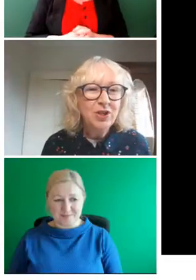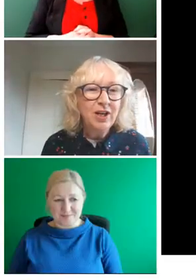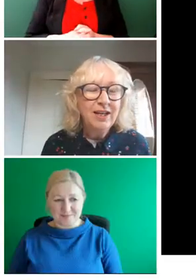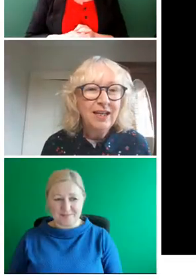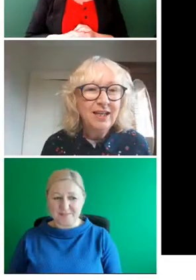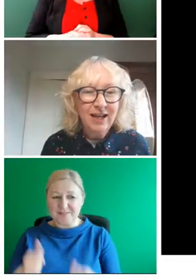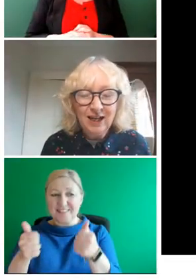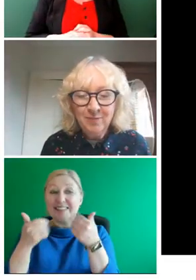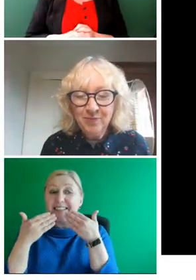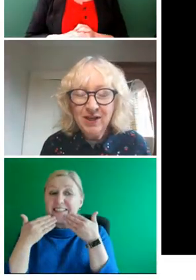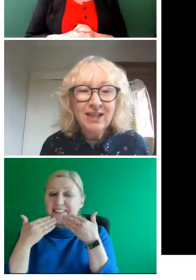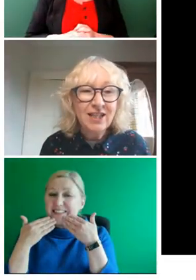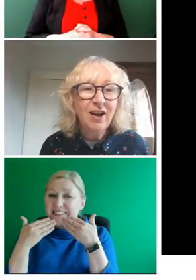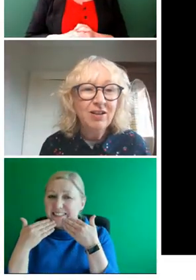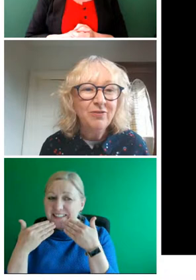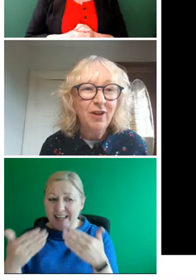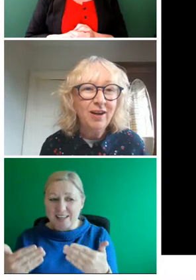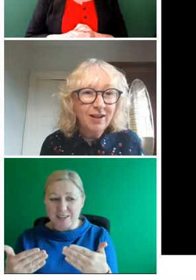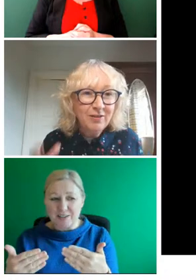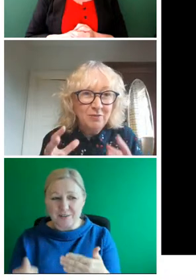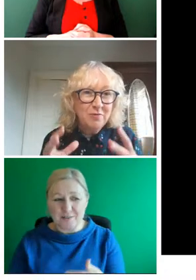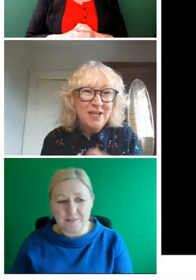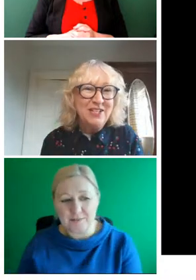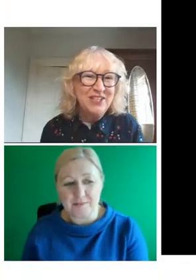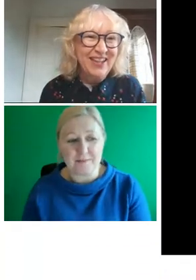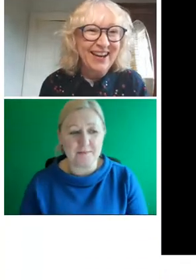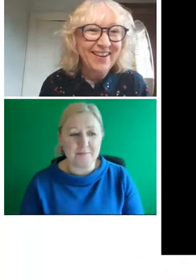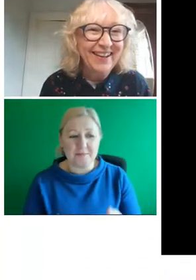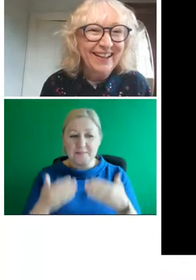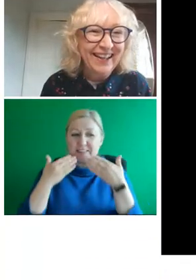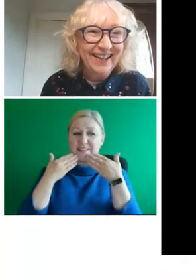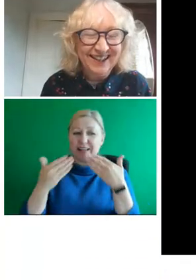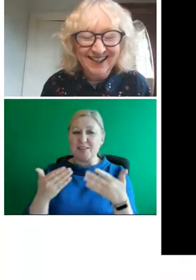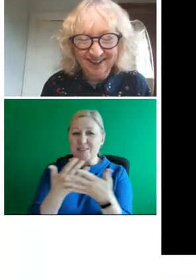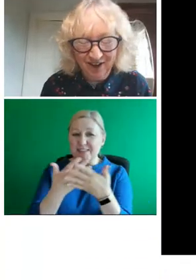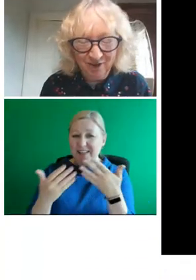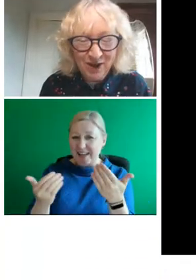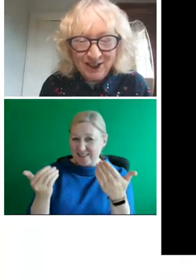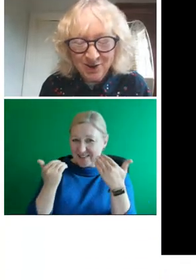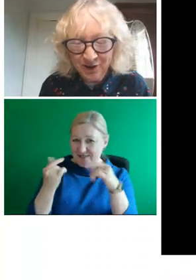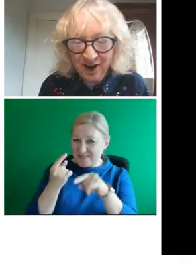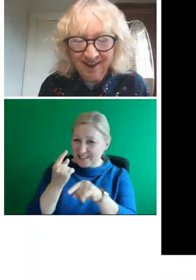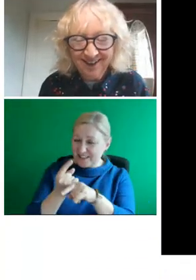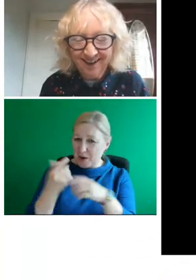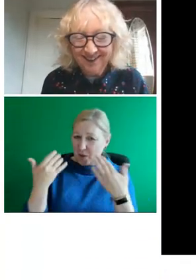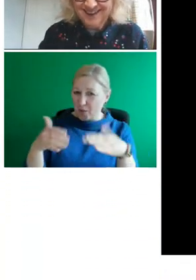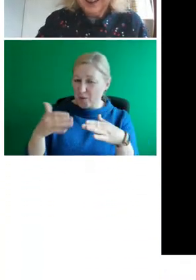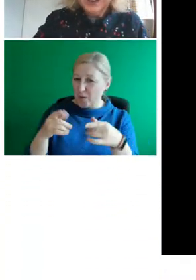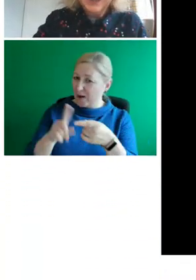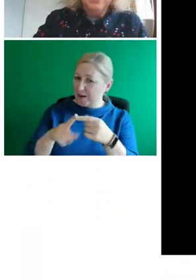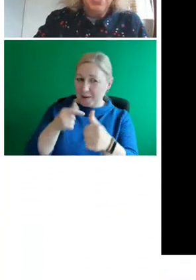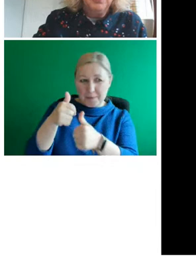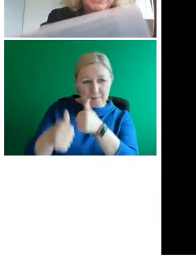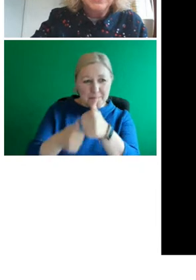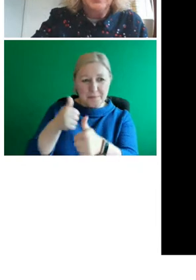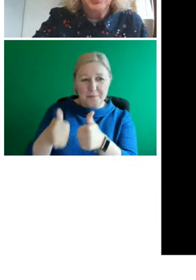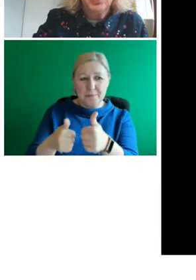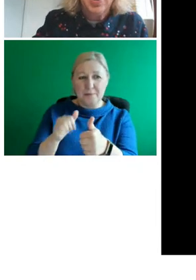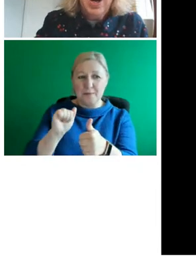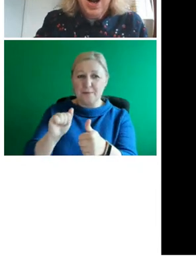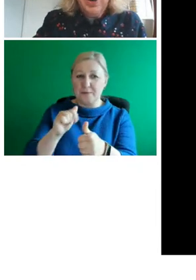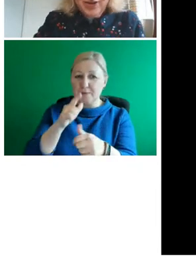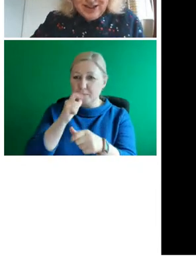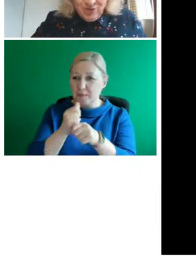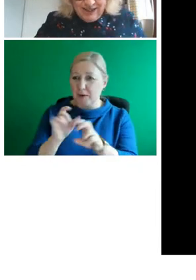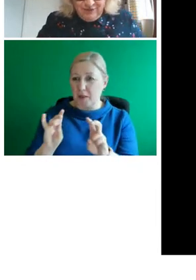Thanks so much, Arlene. Yes, a lot of information there in and well done on as you say, a whistle stop